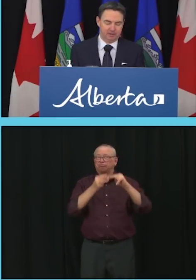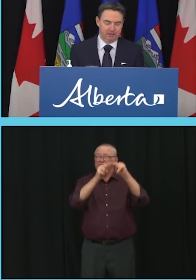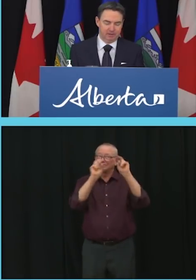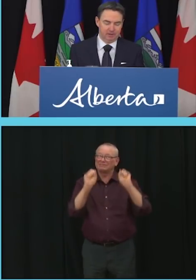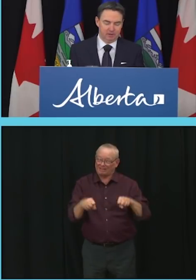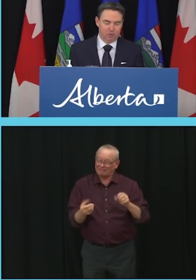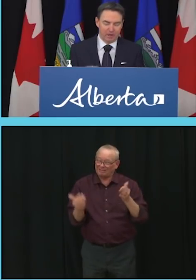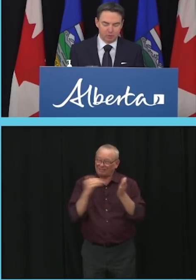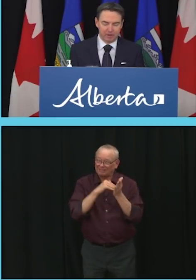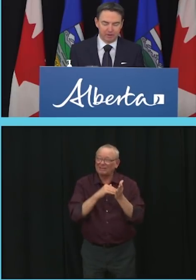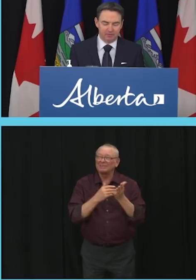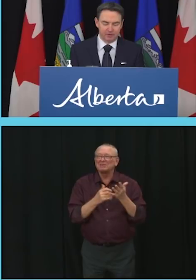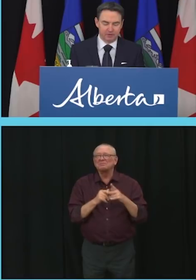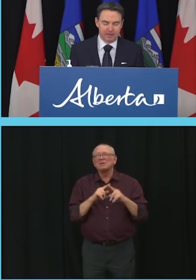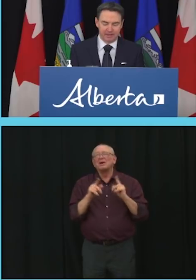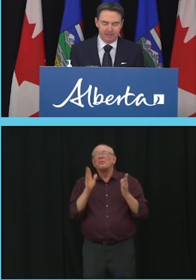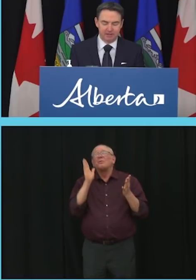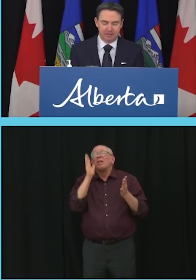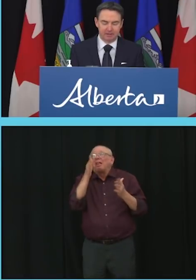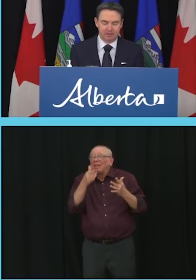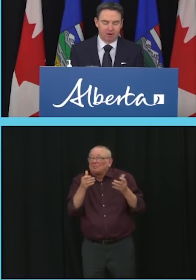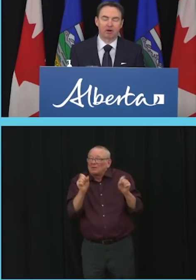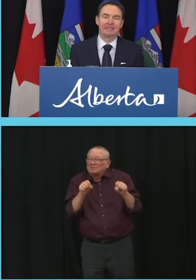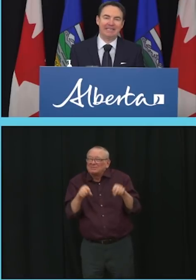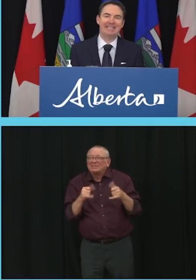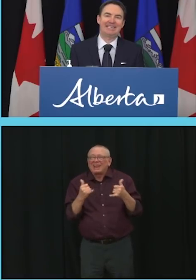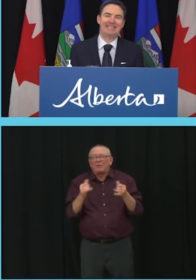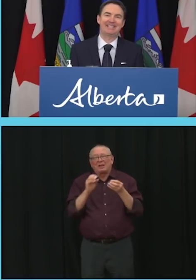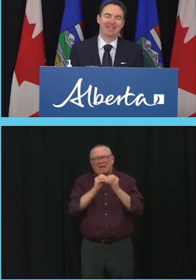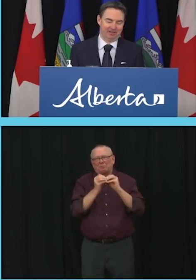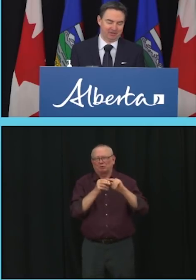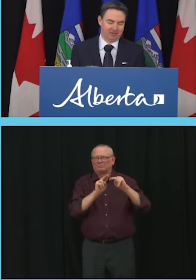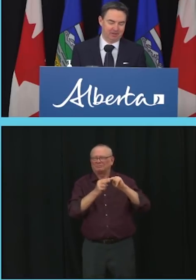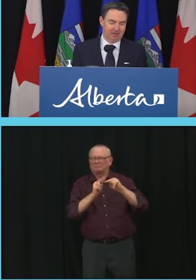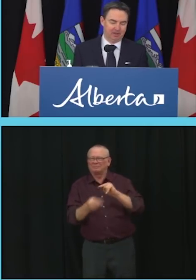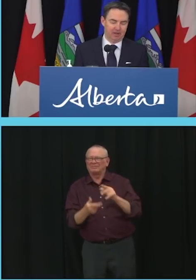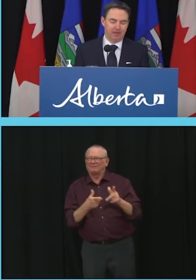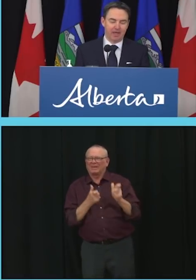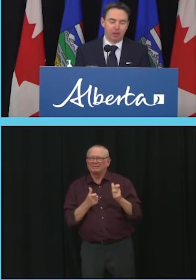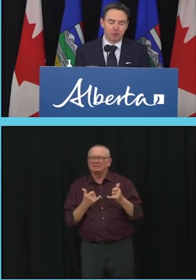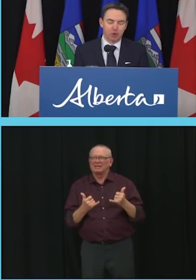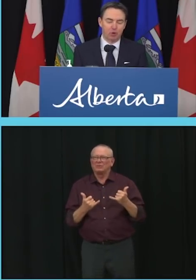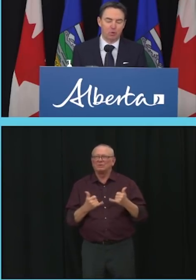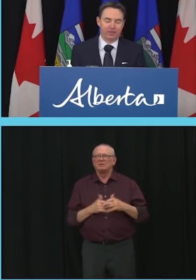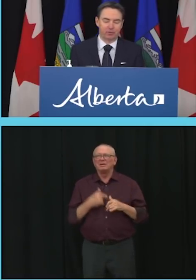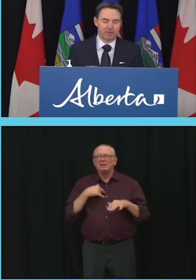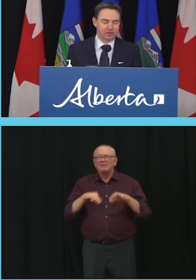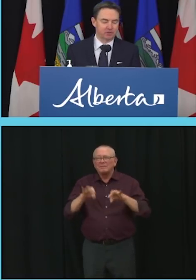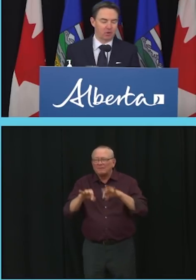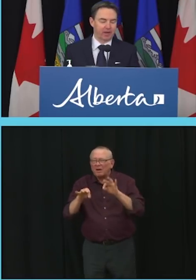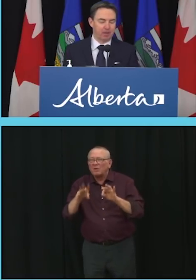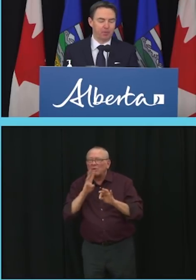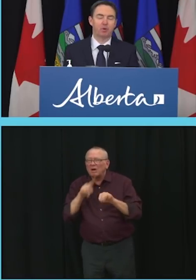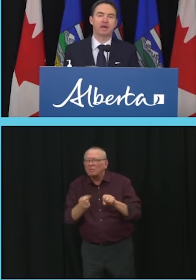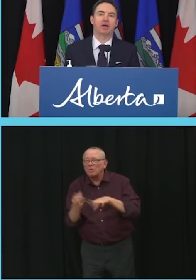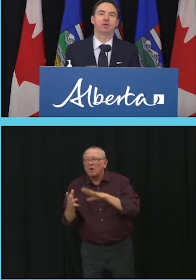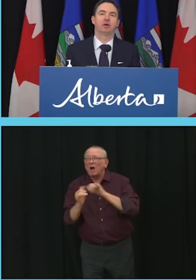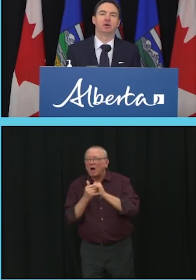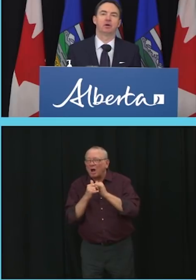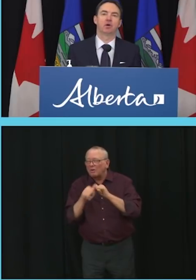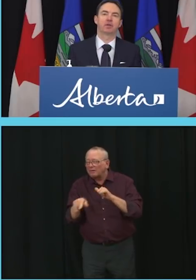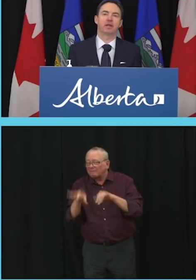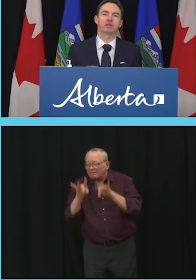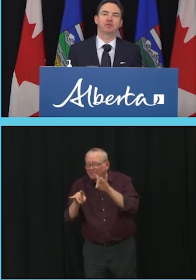fast. Wastewater levels and case data are leading indicators. They help show when the risk is going up or